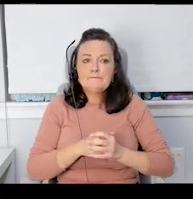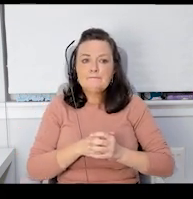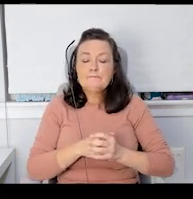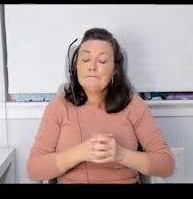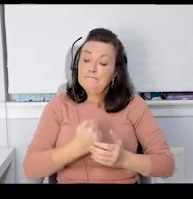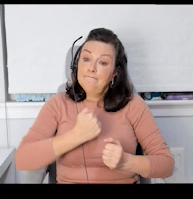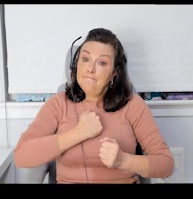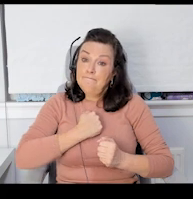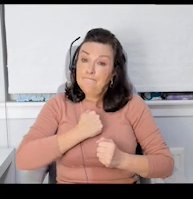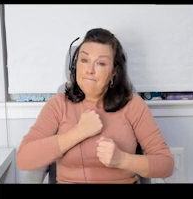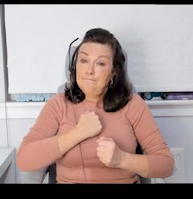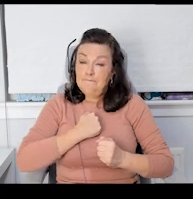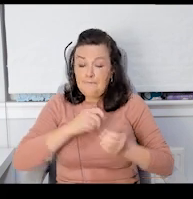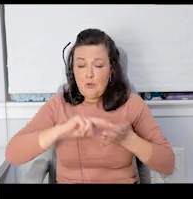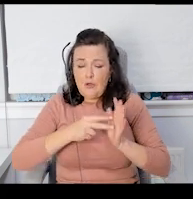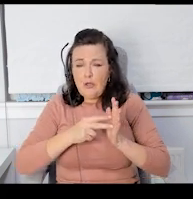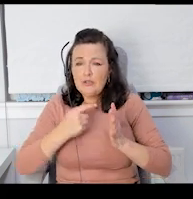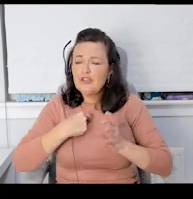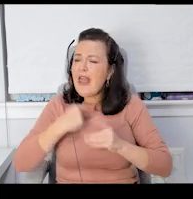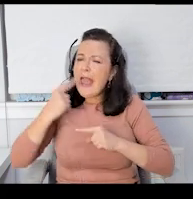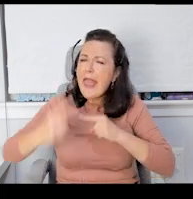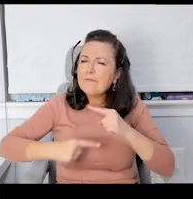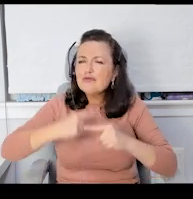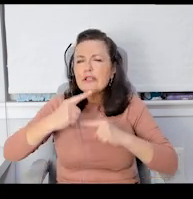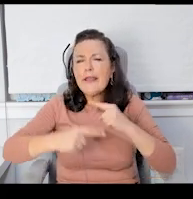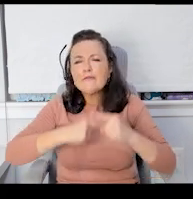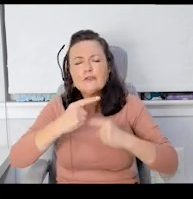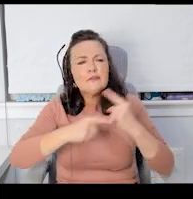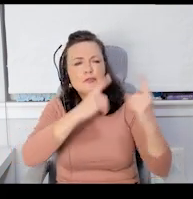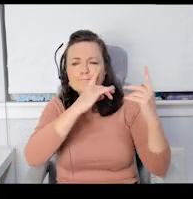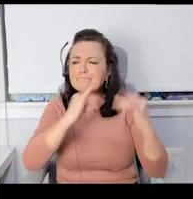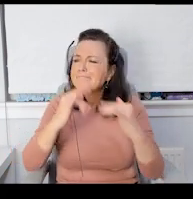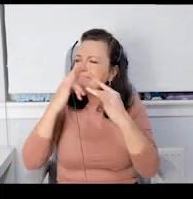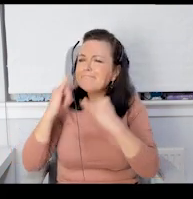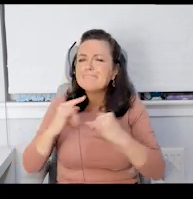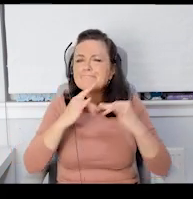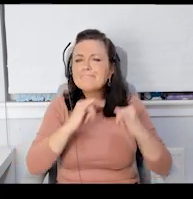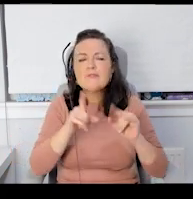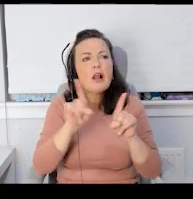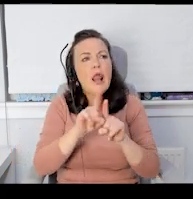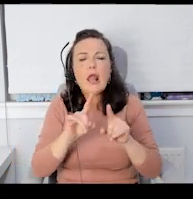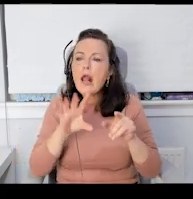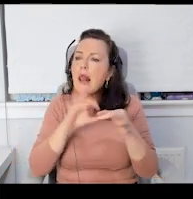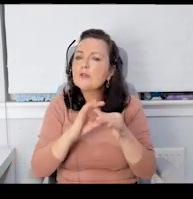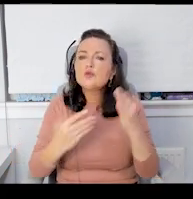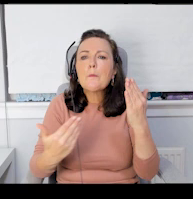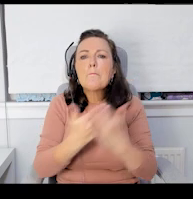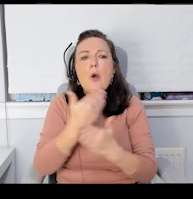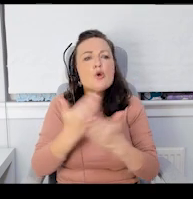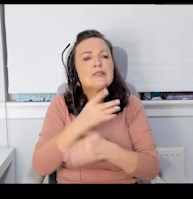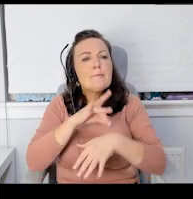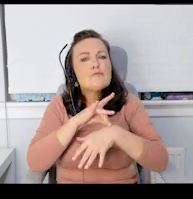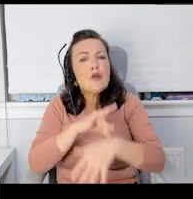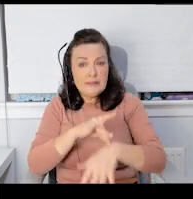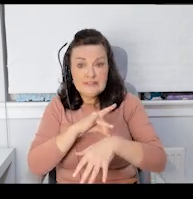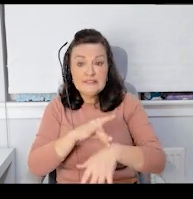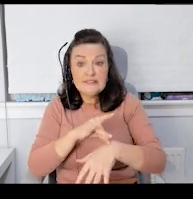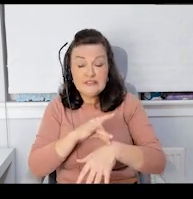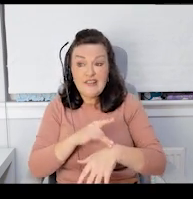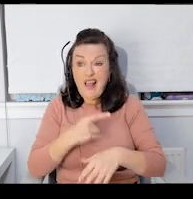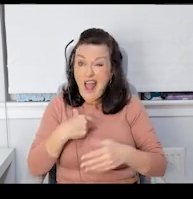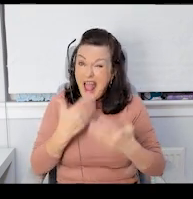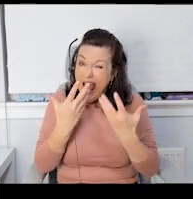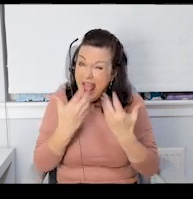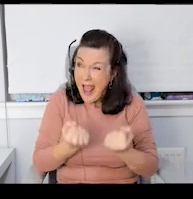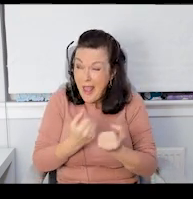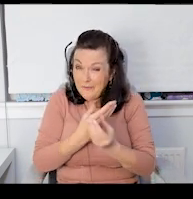SDS carries out surveys every year in terms of modern apprentices, and these are some of the main reasons why individuals have said that they